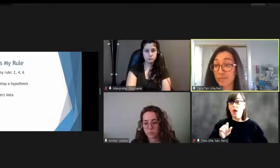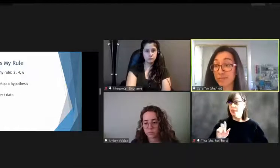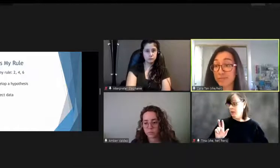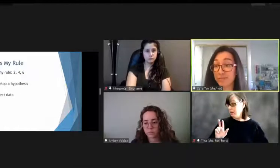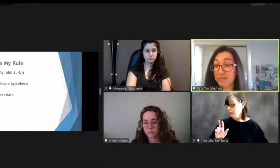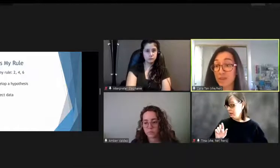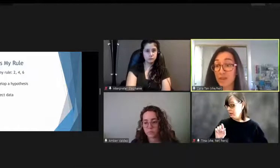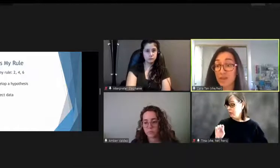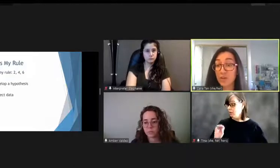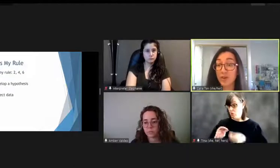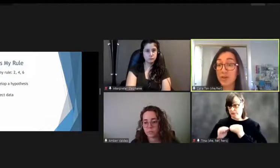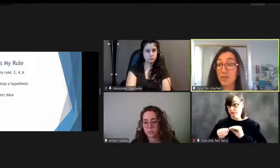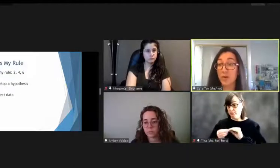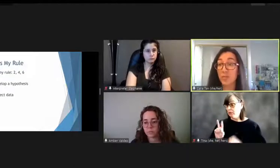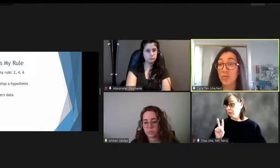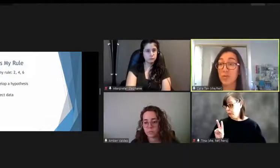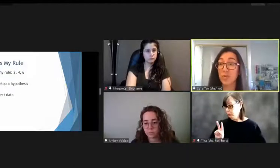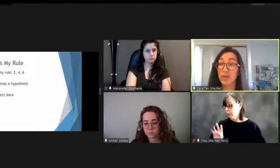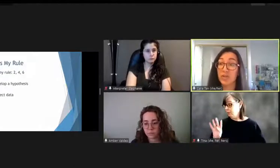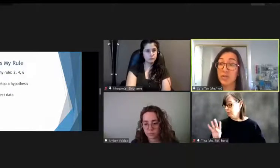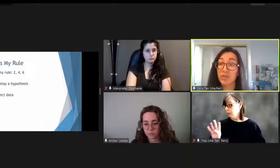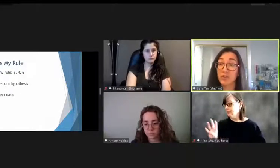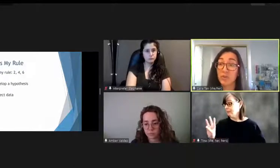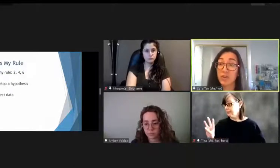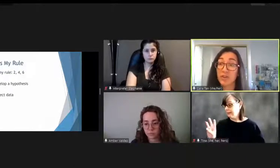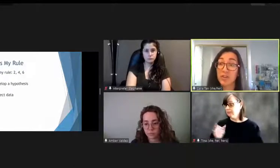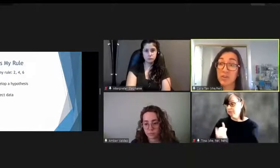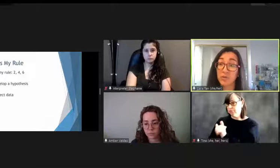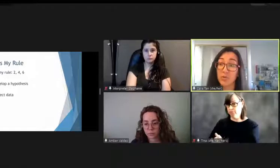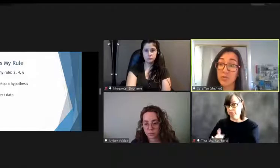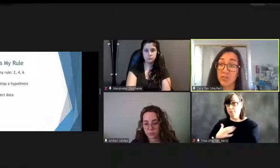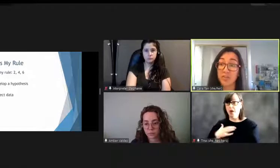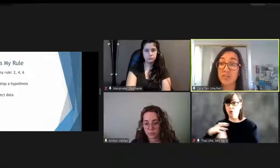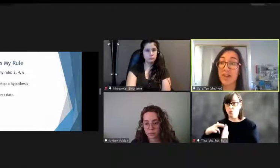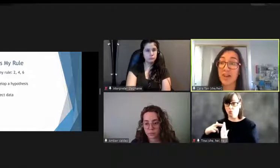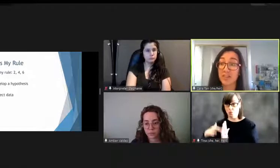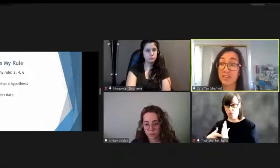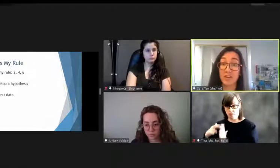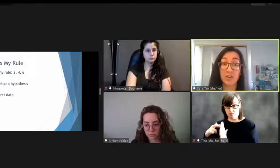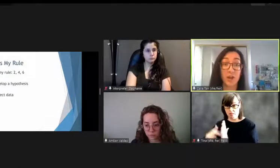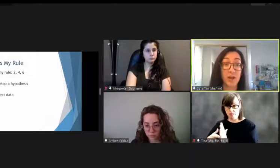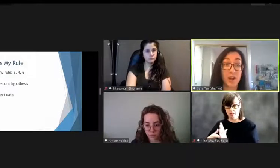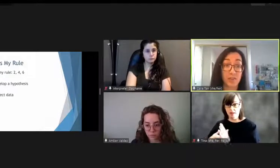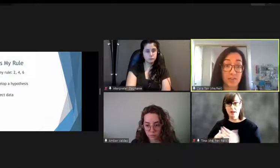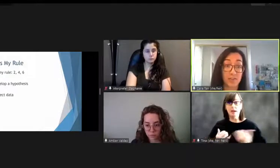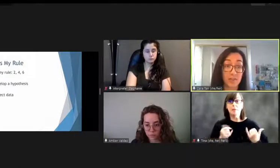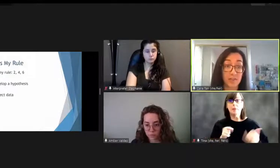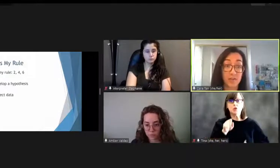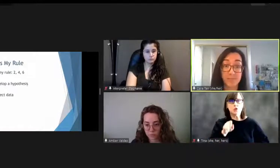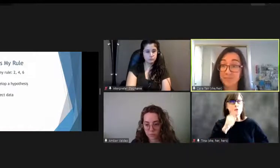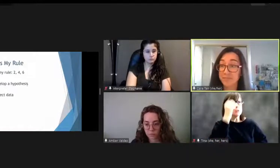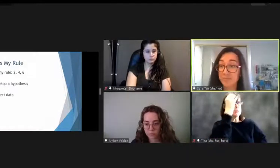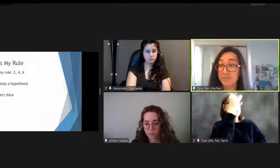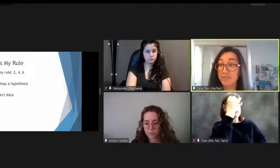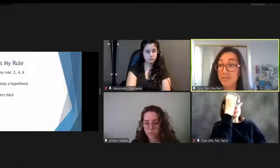rule. You're going to come up with 3 numbers you would like to use to test your hypothesis.